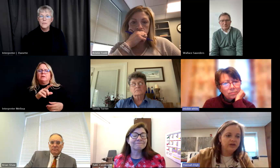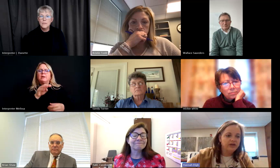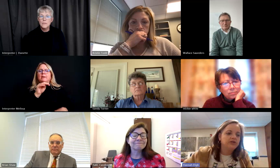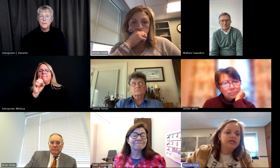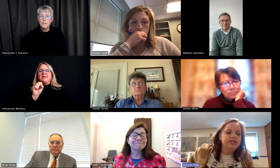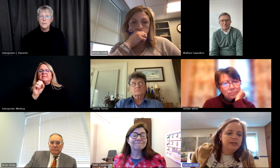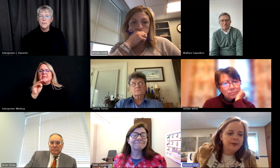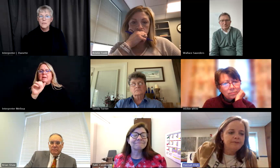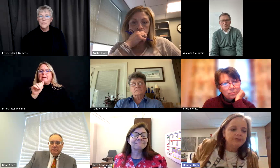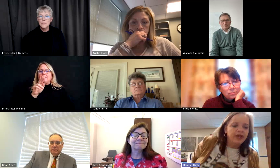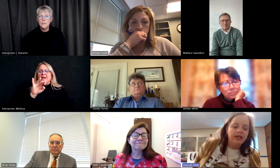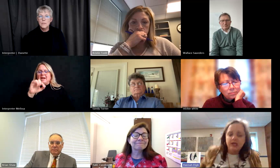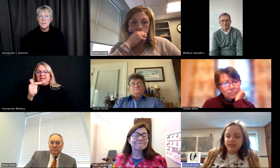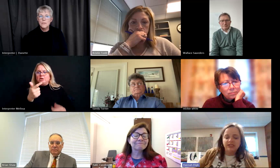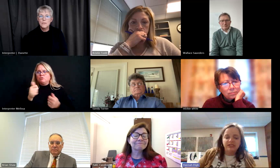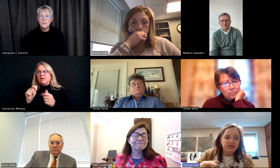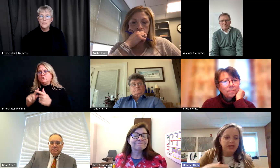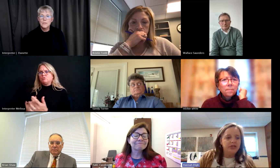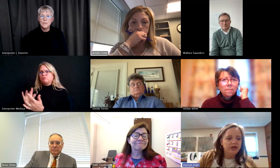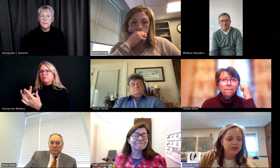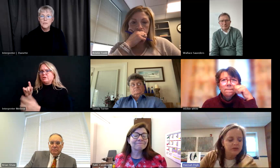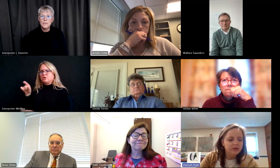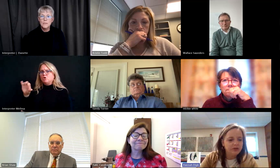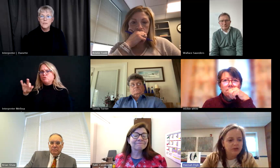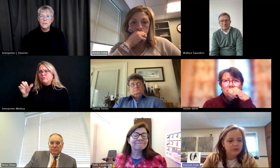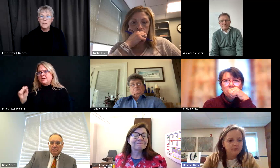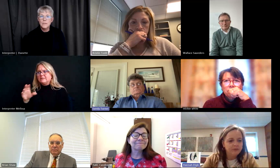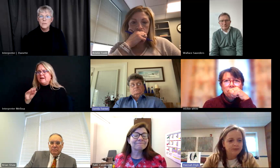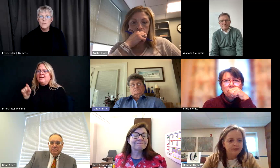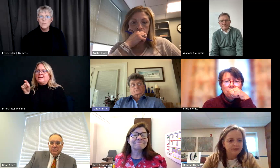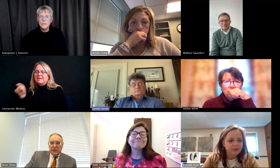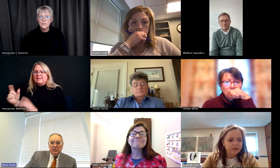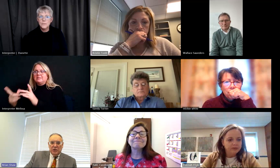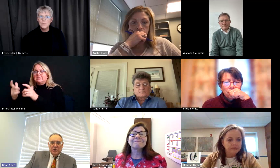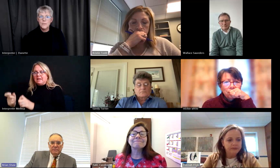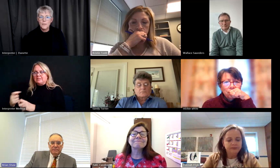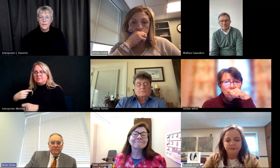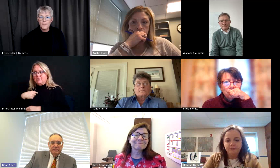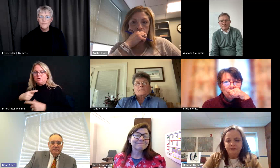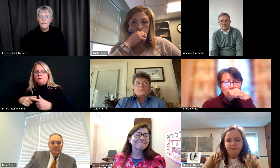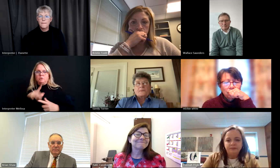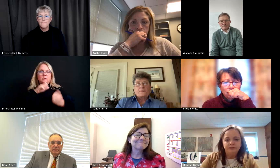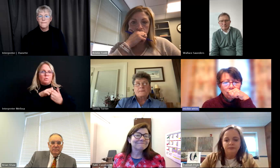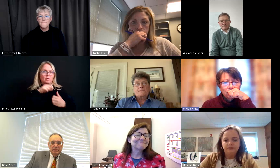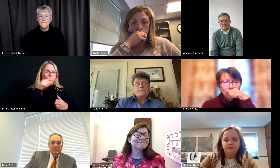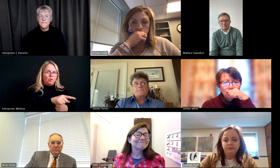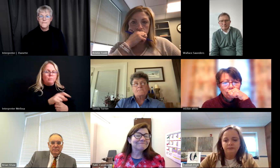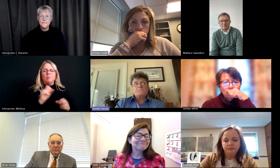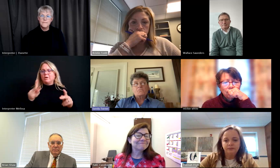to reach out to Chris, and he texted me to let me know to speak with you. Sounds good.